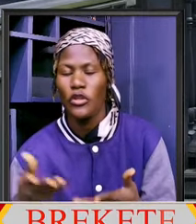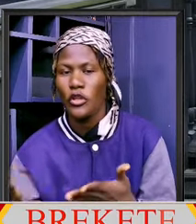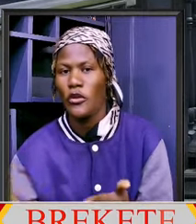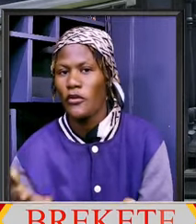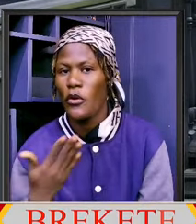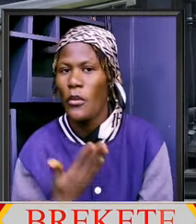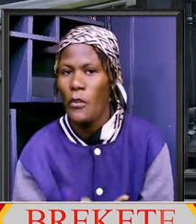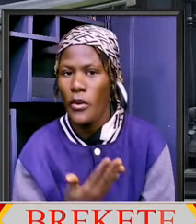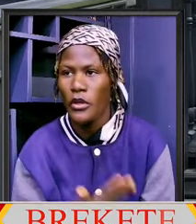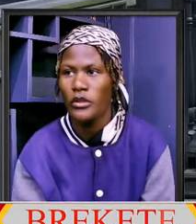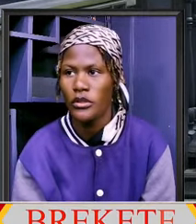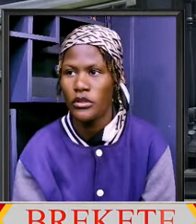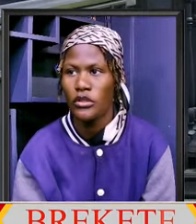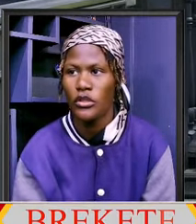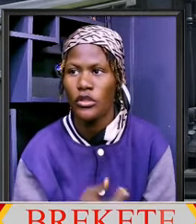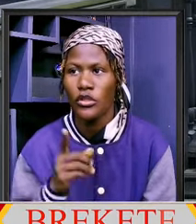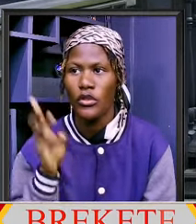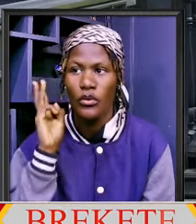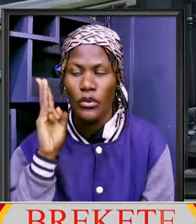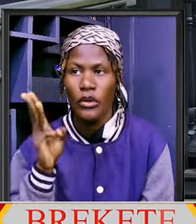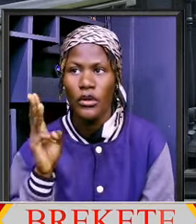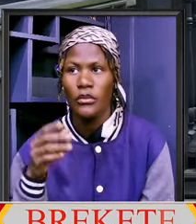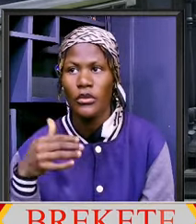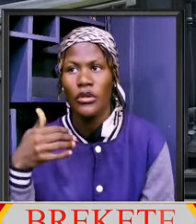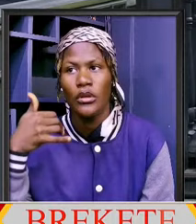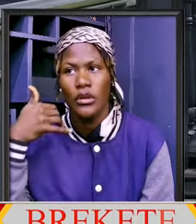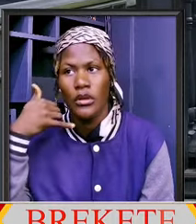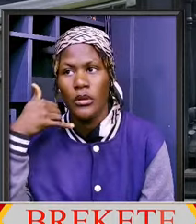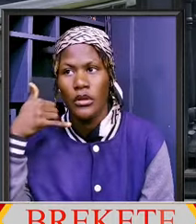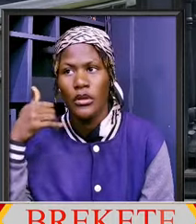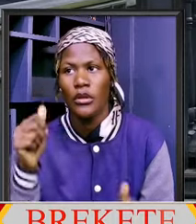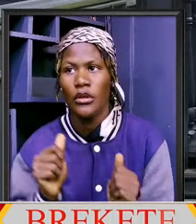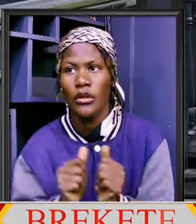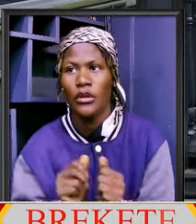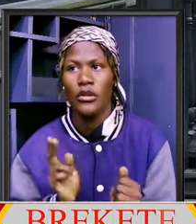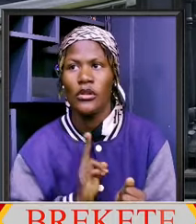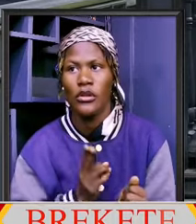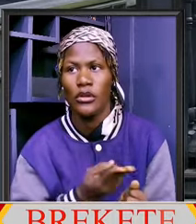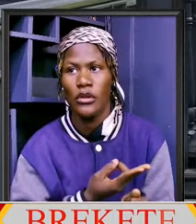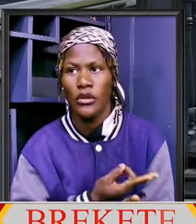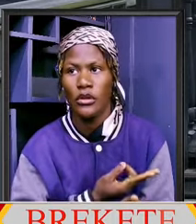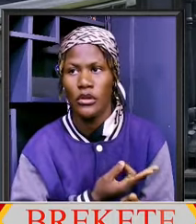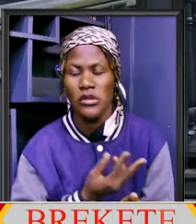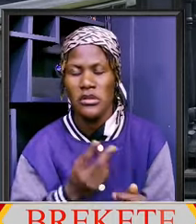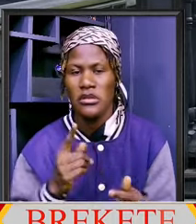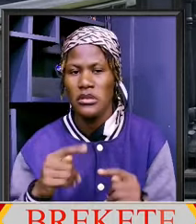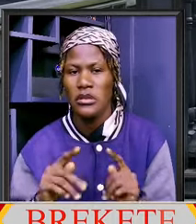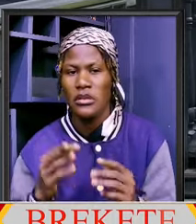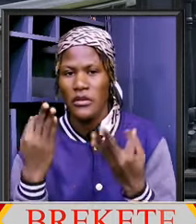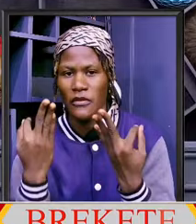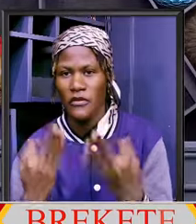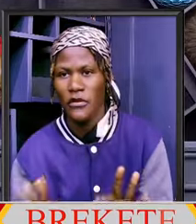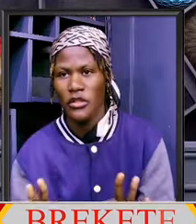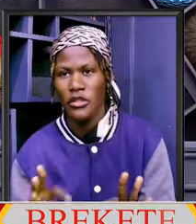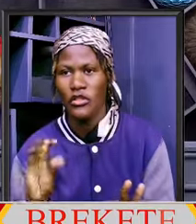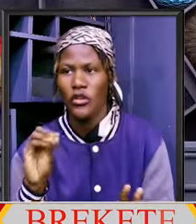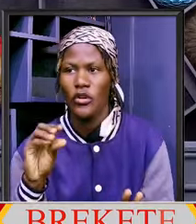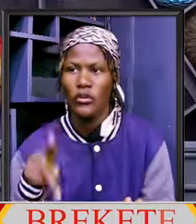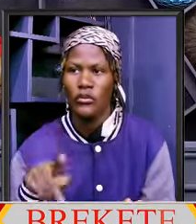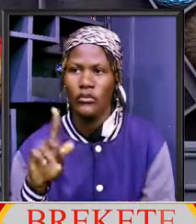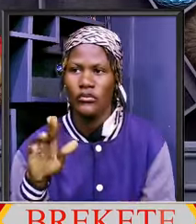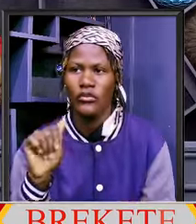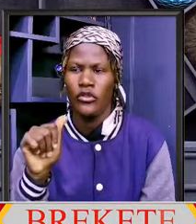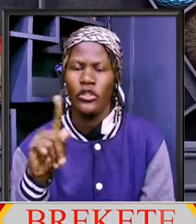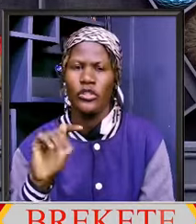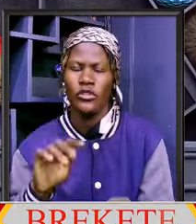sir. You go to communicate with us from Benue. Yes, sir. Till then do this operation. Yes, sir. By the grace of